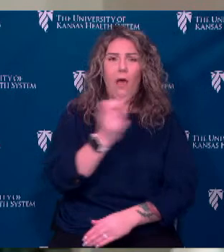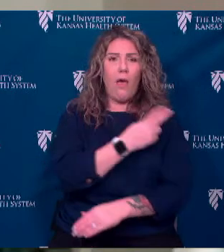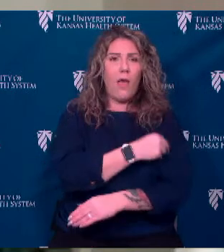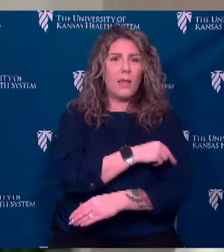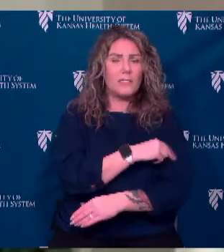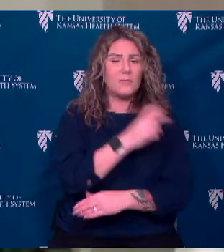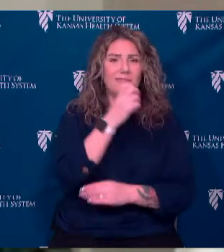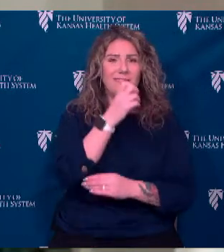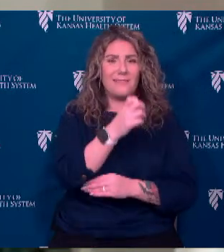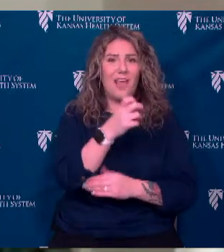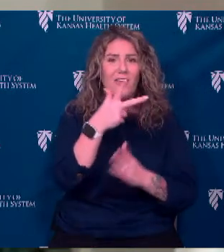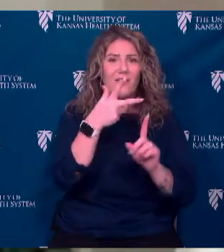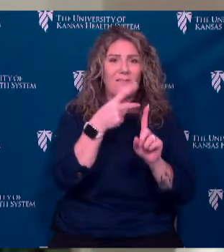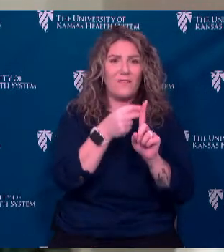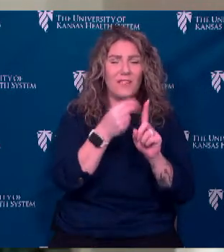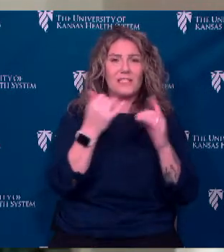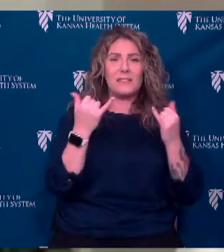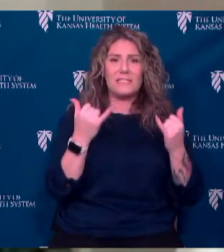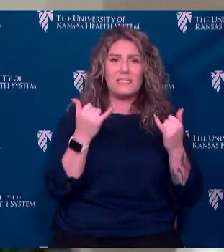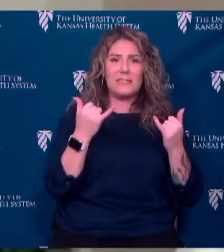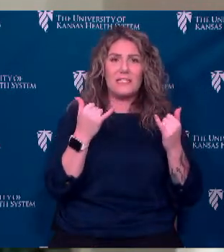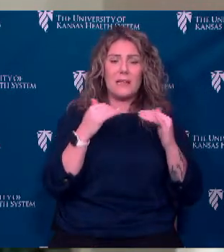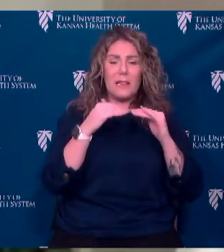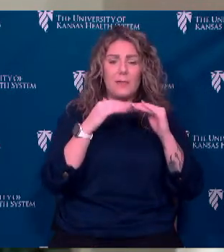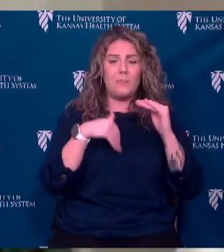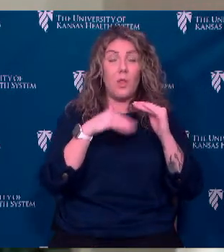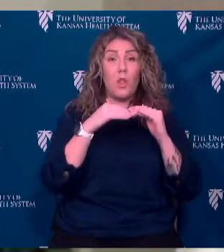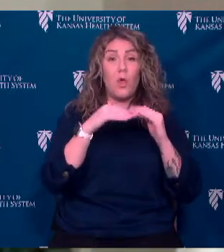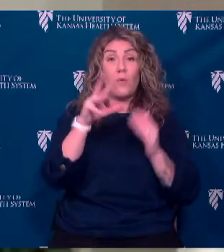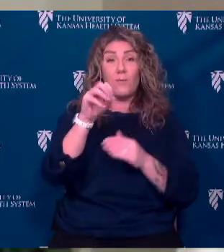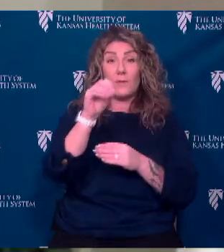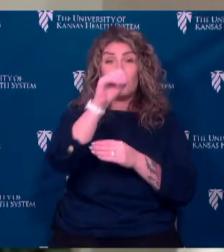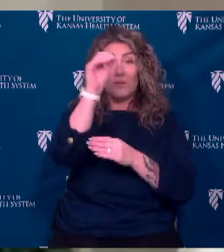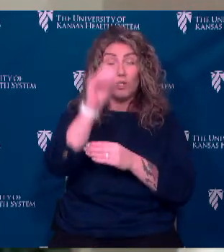unvaccinated. So today it's below 50%, so